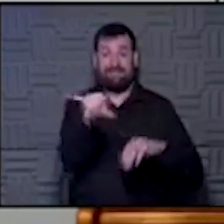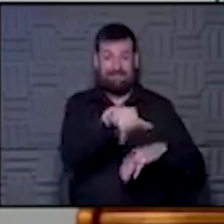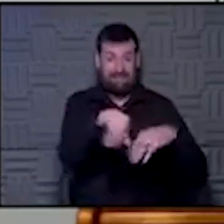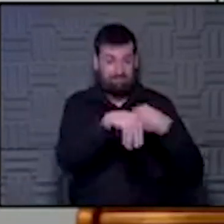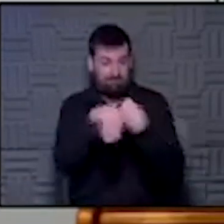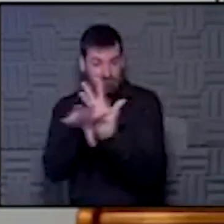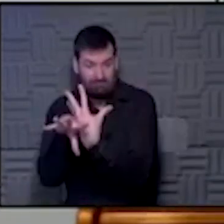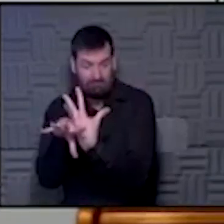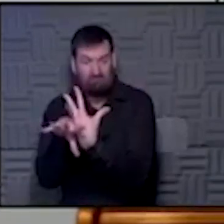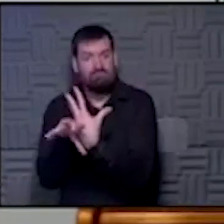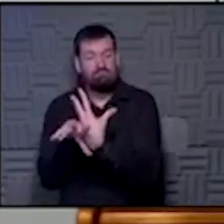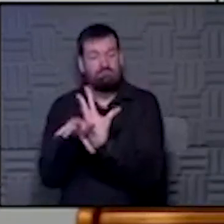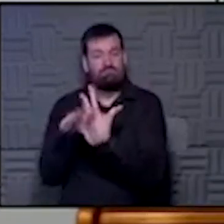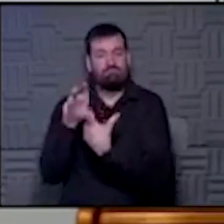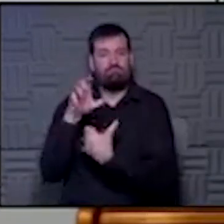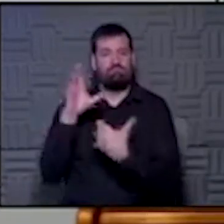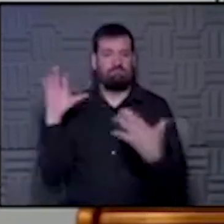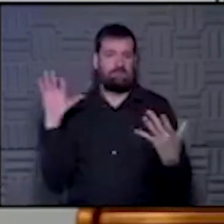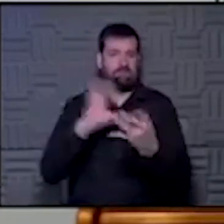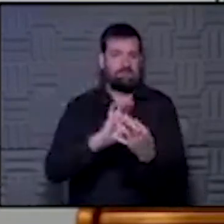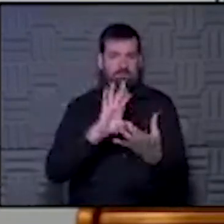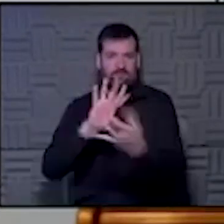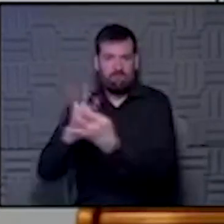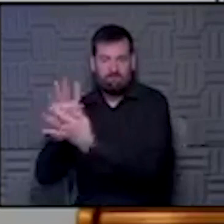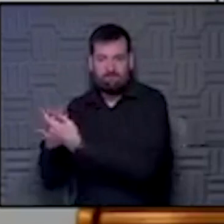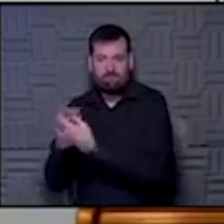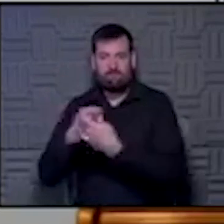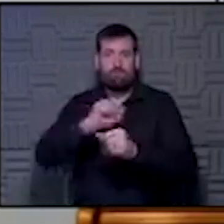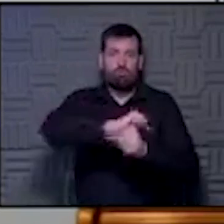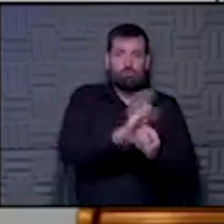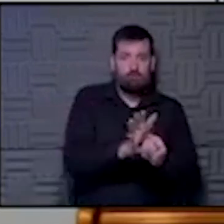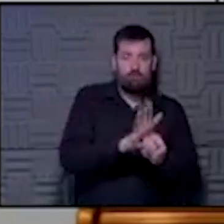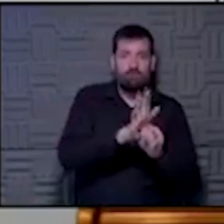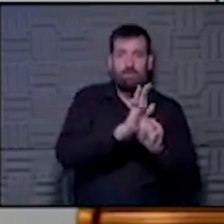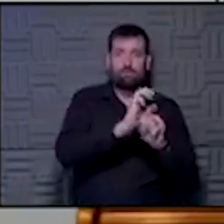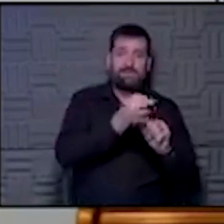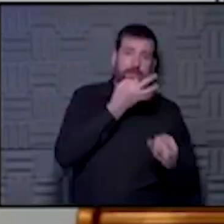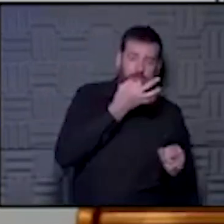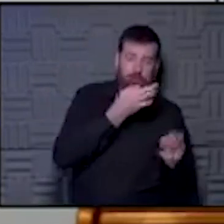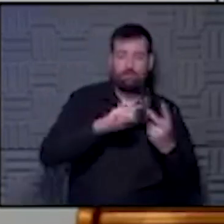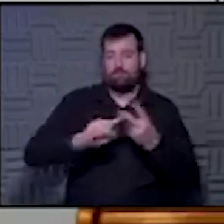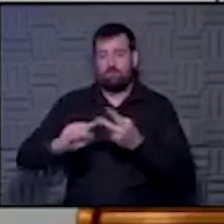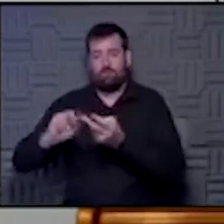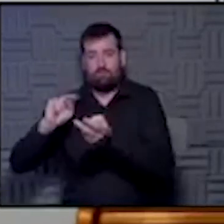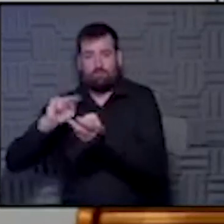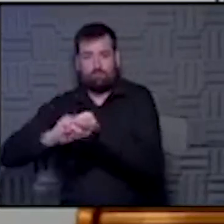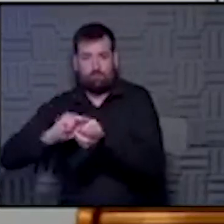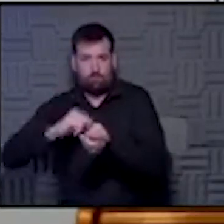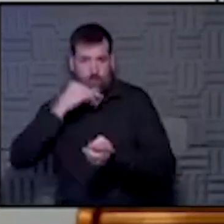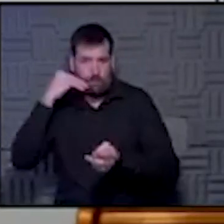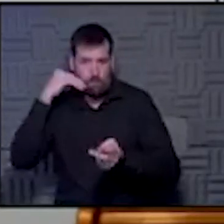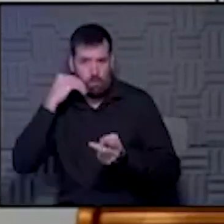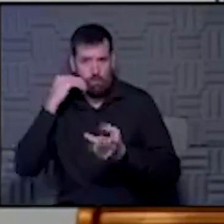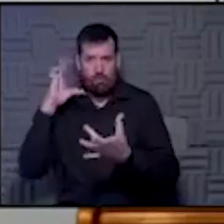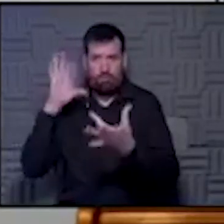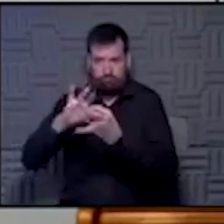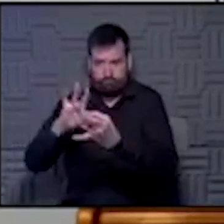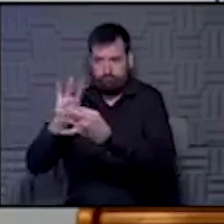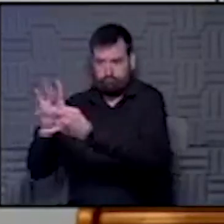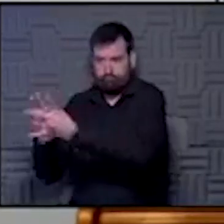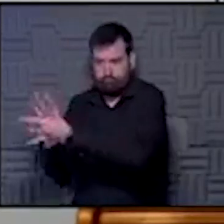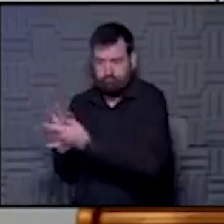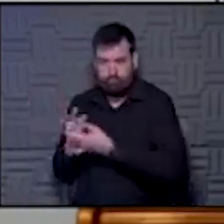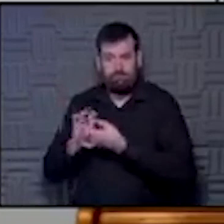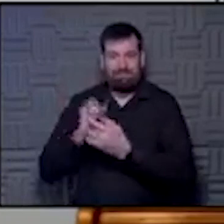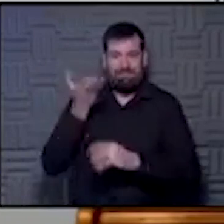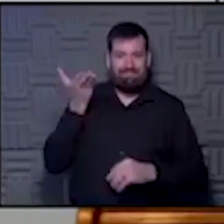you today, to connect COVID-19 experts and skilled nursing experts with nursing home staff right in their nursing homes. So